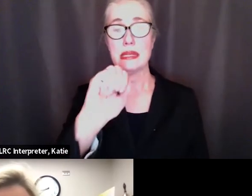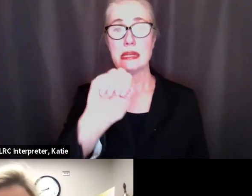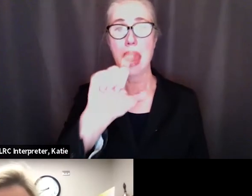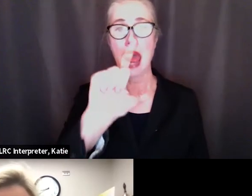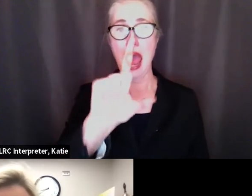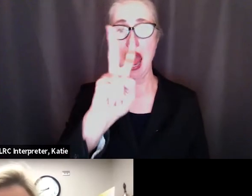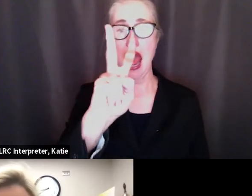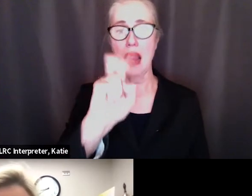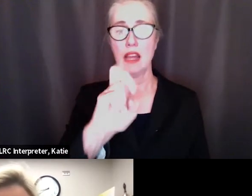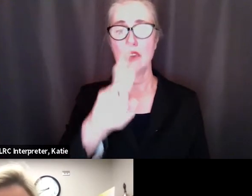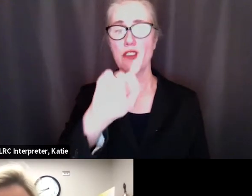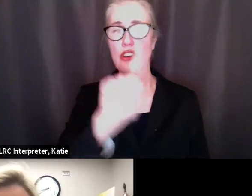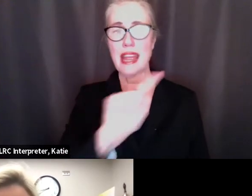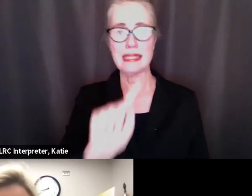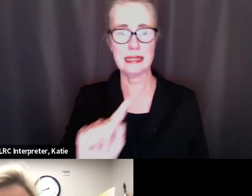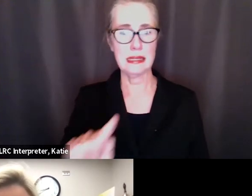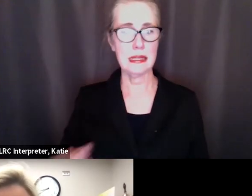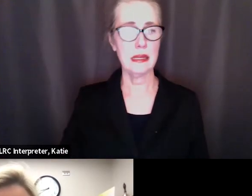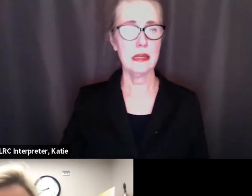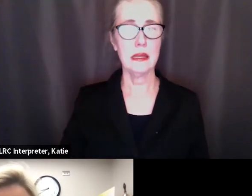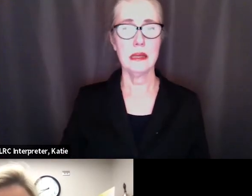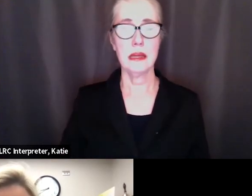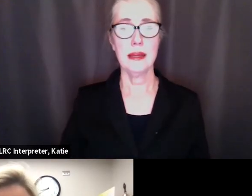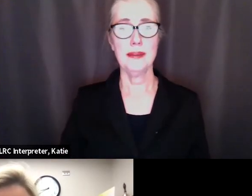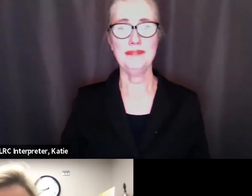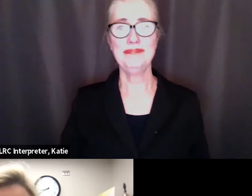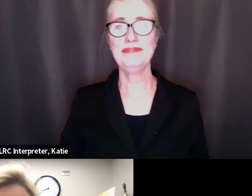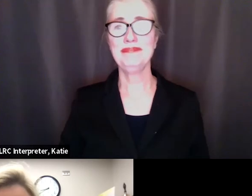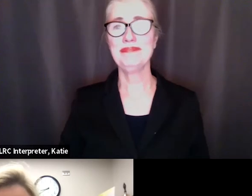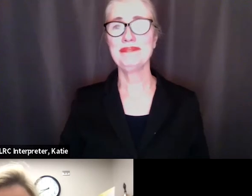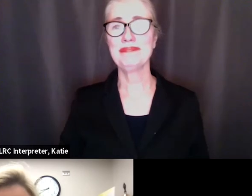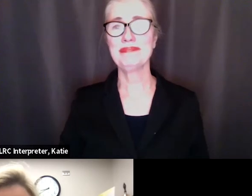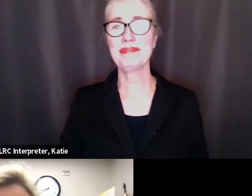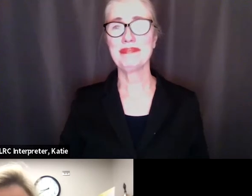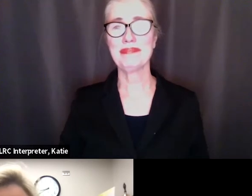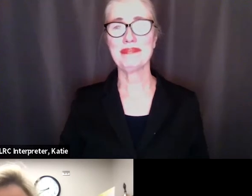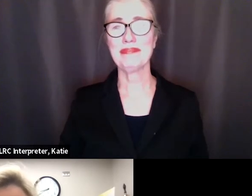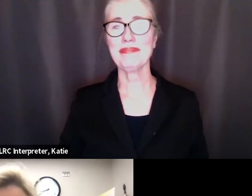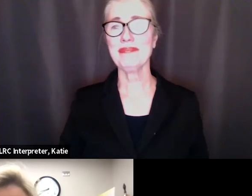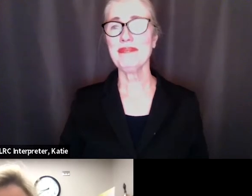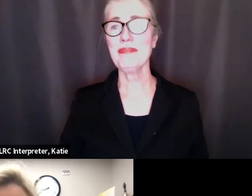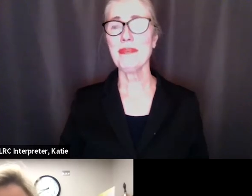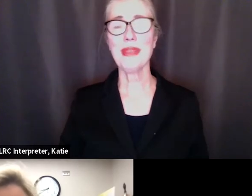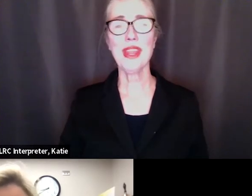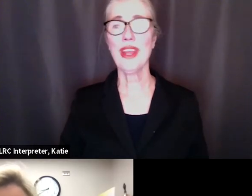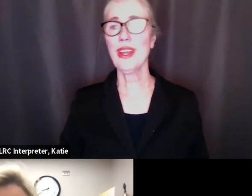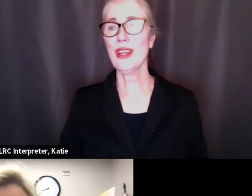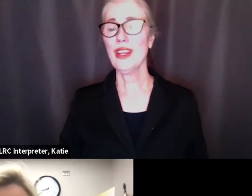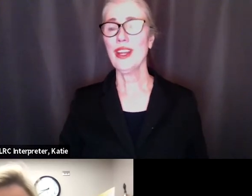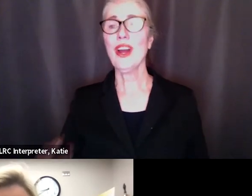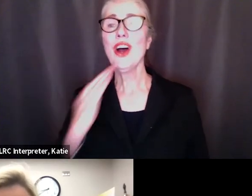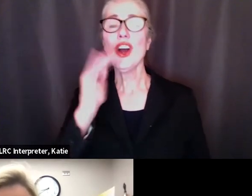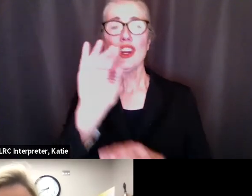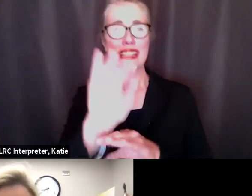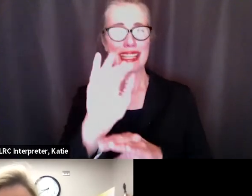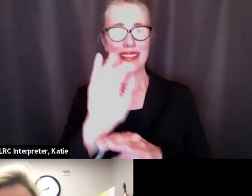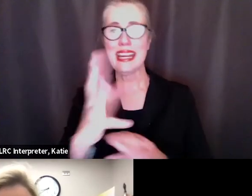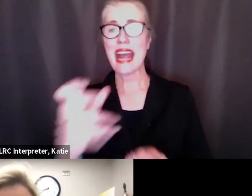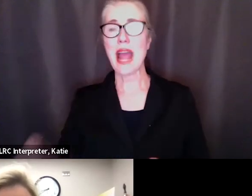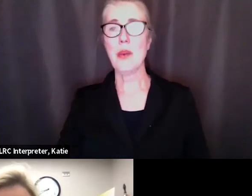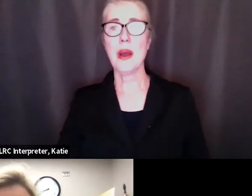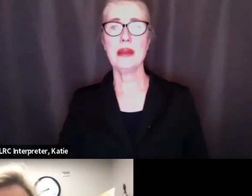mr price hello good evening would i like to ask some clarifying questions